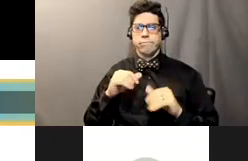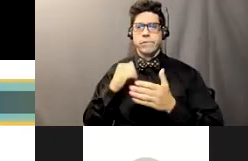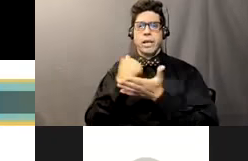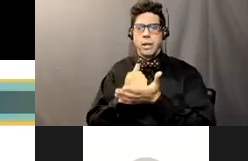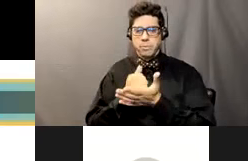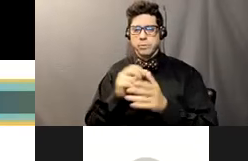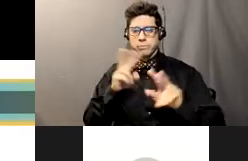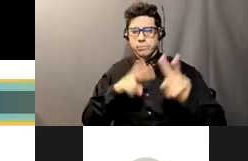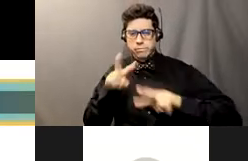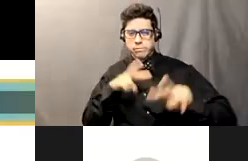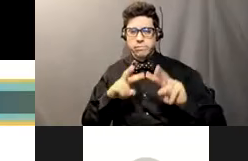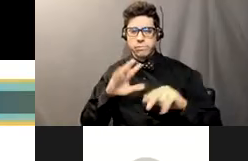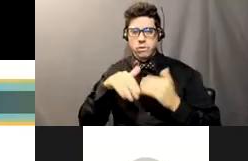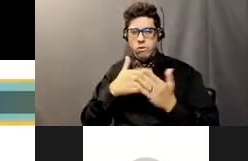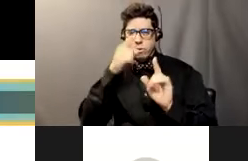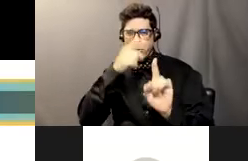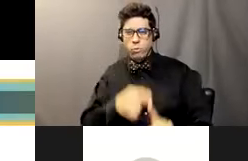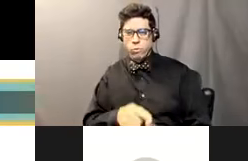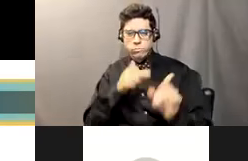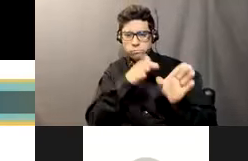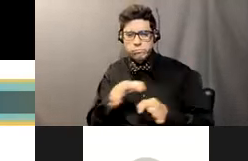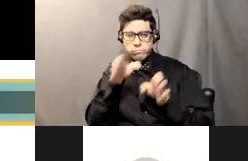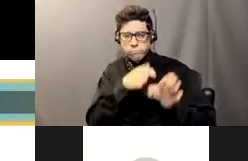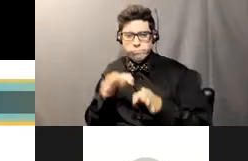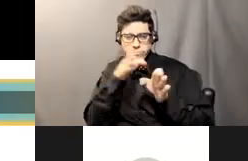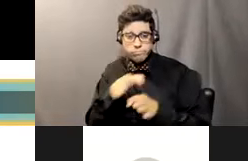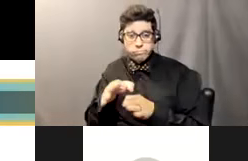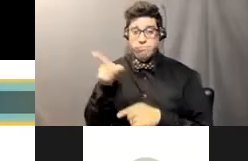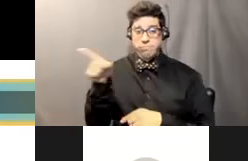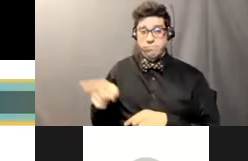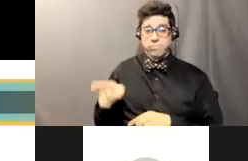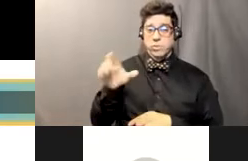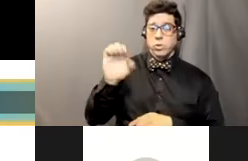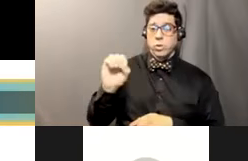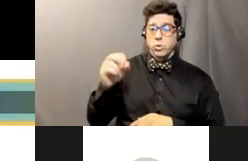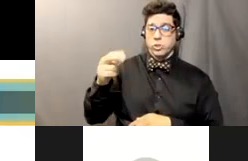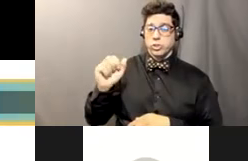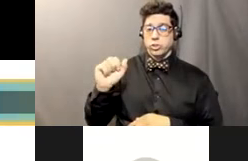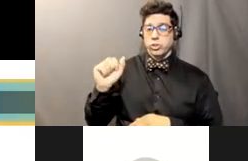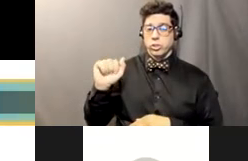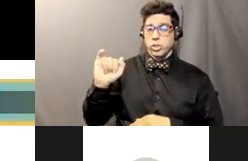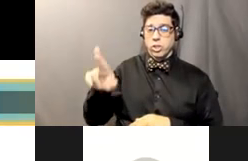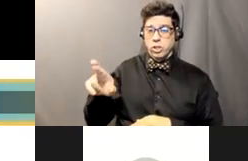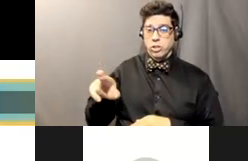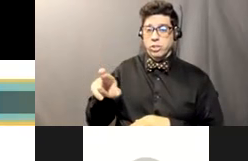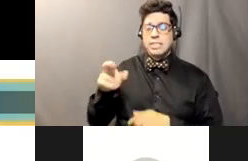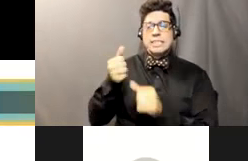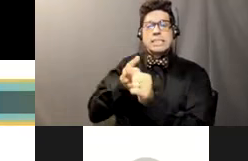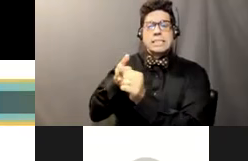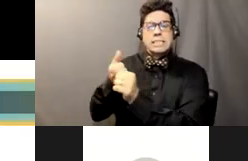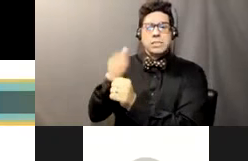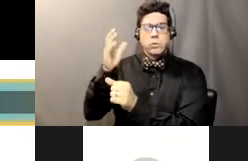of the objectives and goals in the strategic plan. And here are your co-chairs for each of our 6 subcommittees. We are going to hear from each of